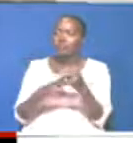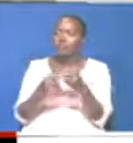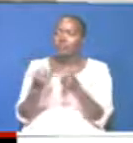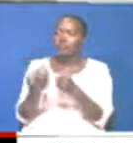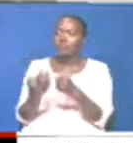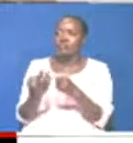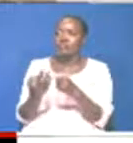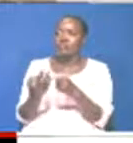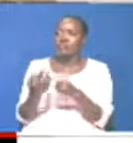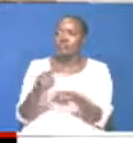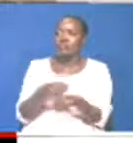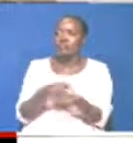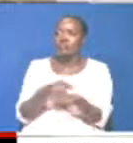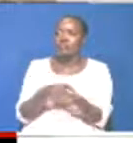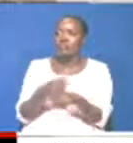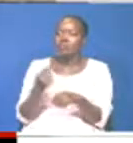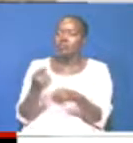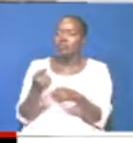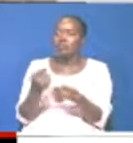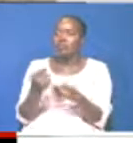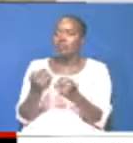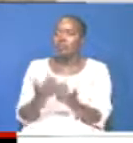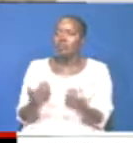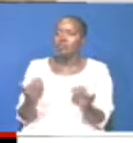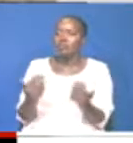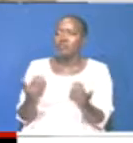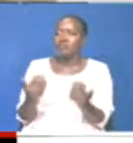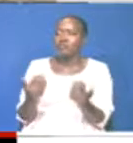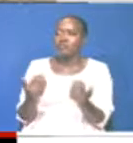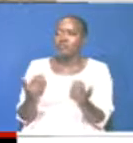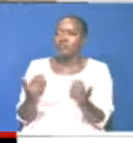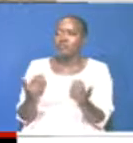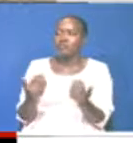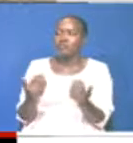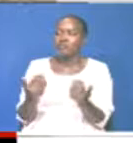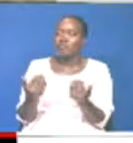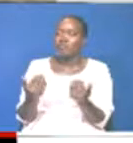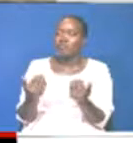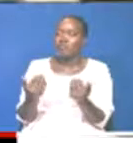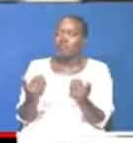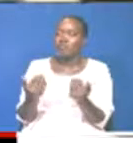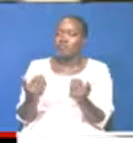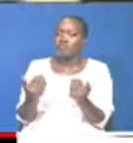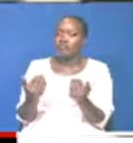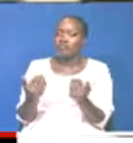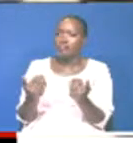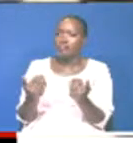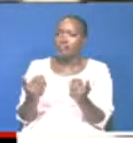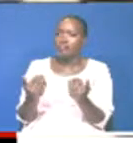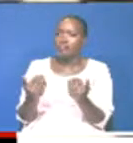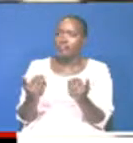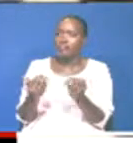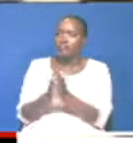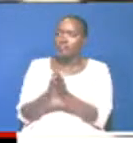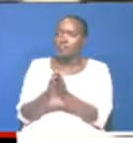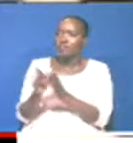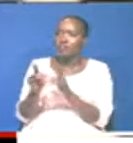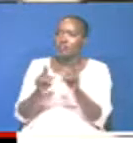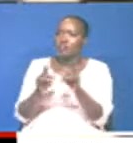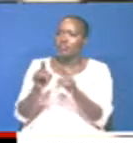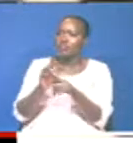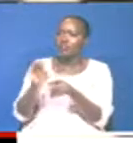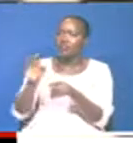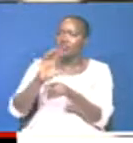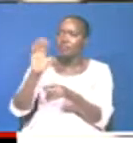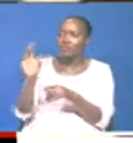1973. When I was a small kid, a small boy, huko mwisho wa lami, and there was that Coronation Safari and East African Safari,